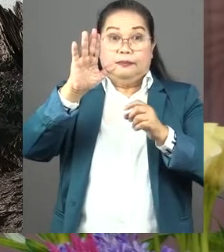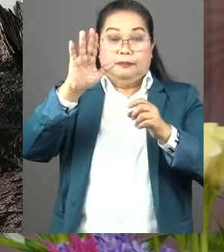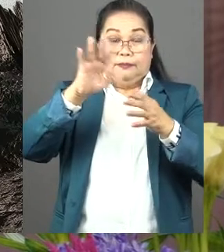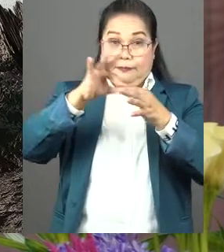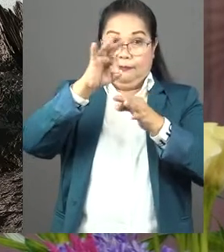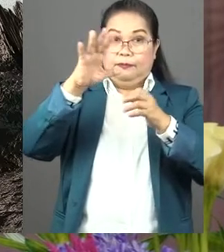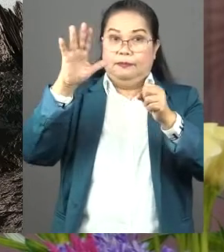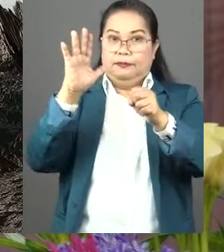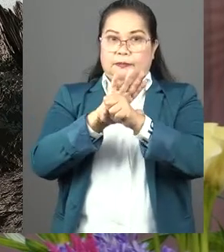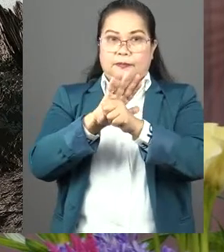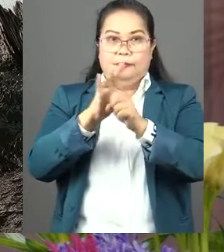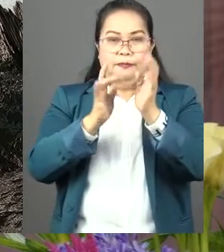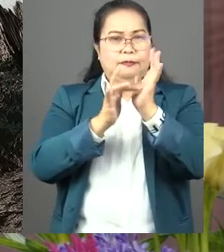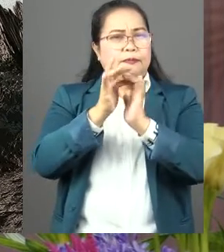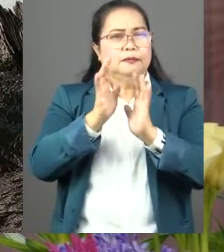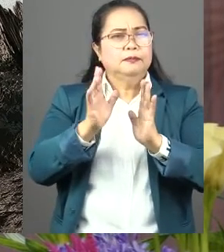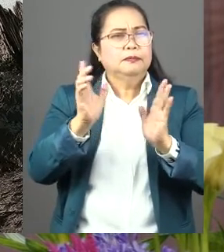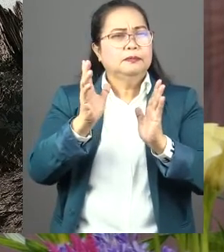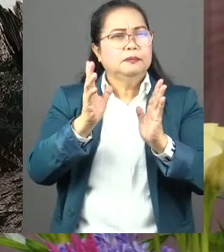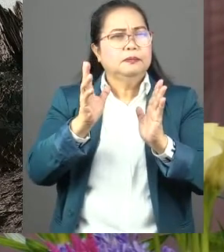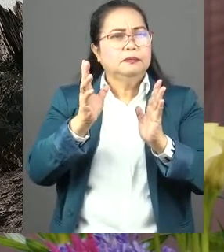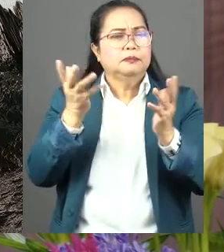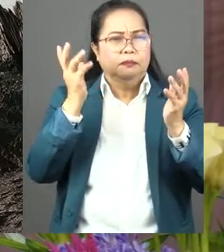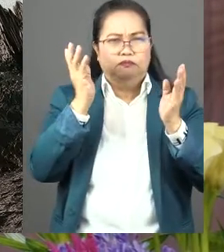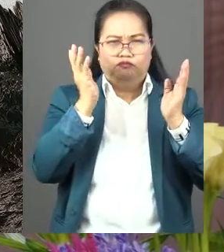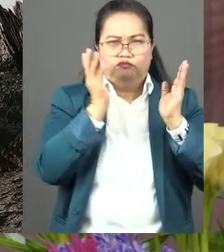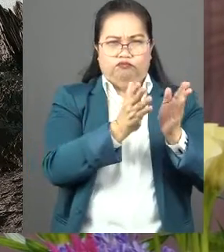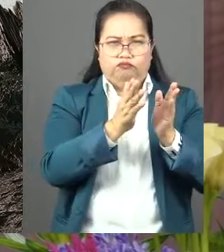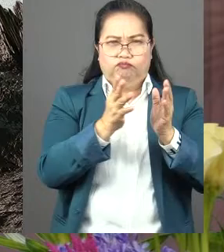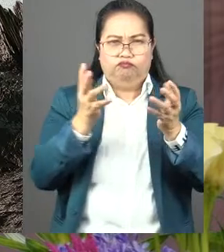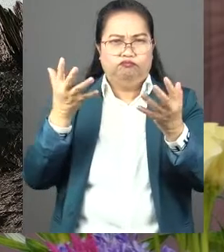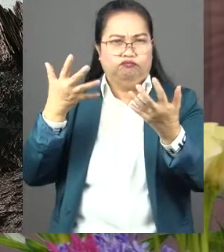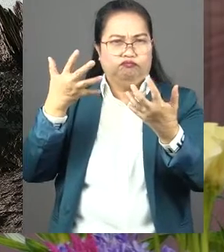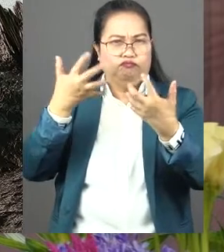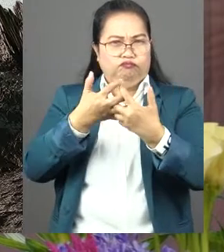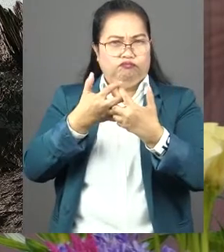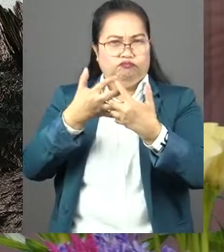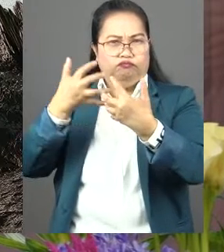Christian, you know what? Everything falls in place. Because it says in